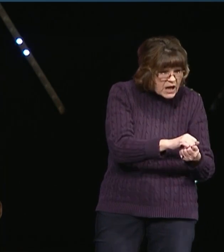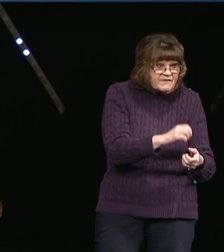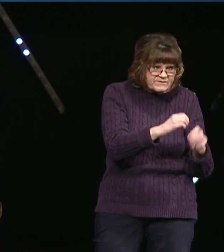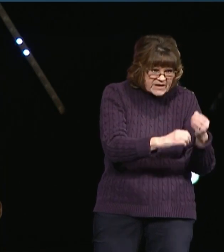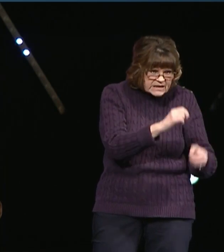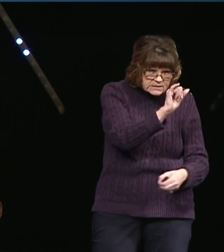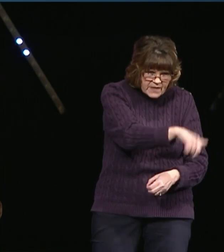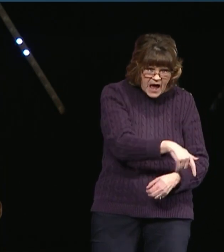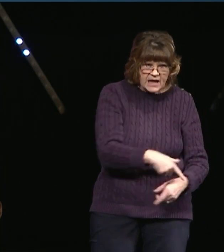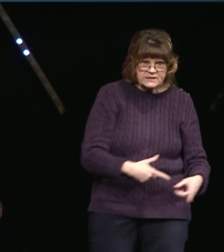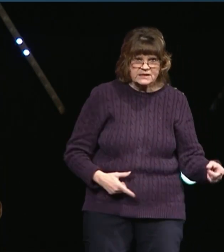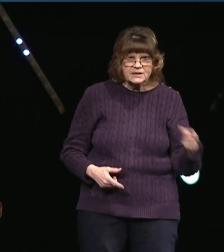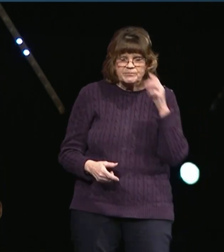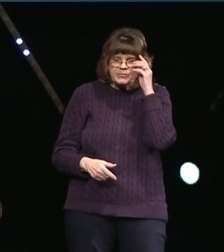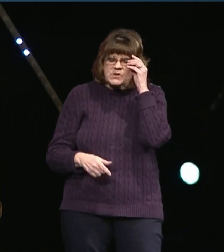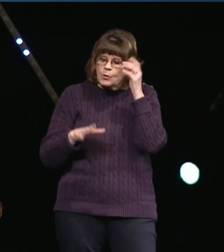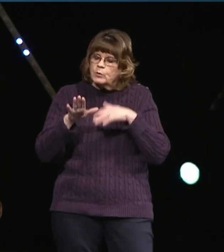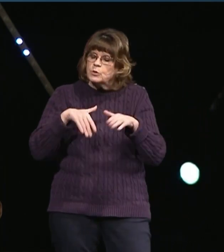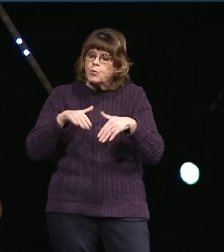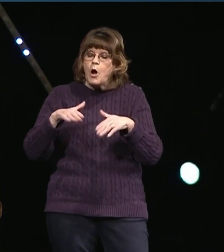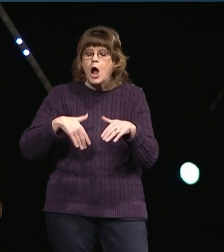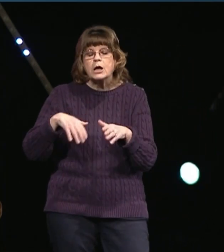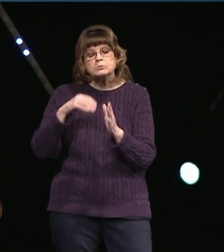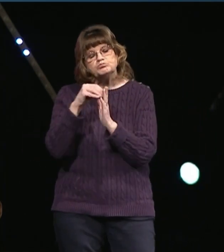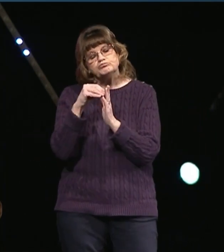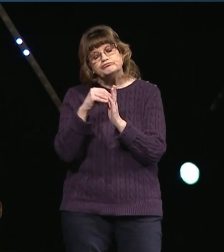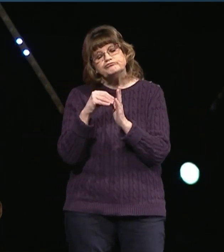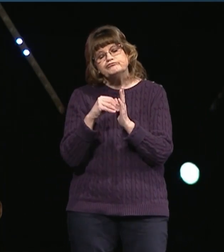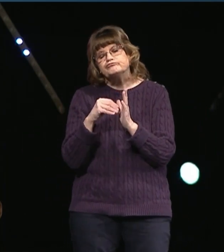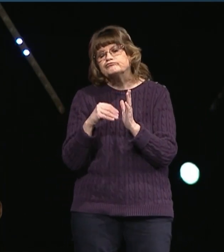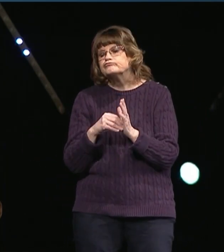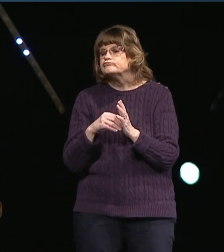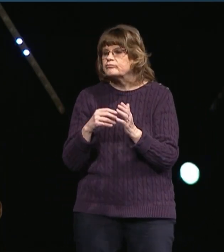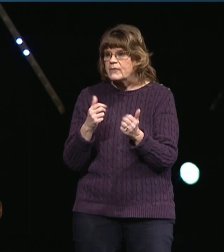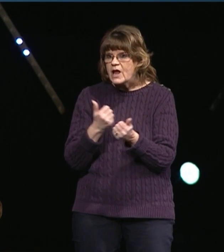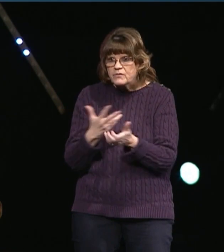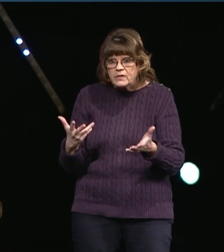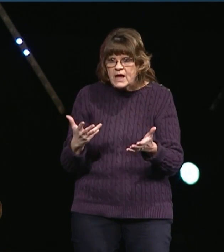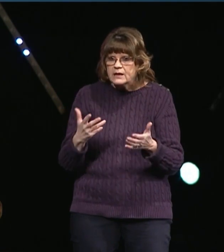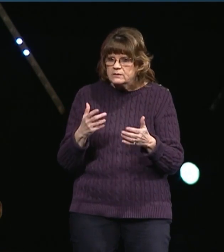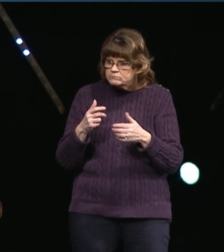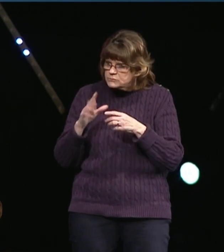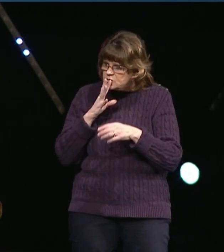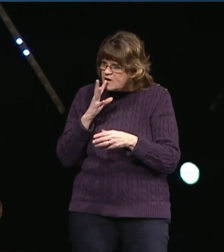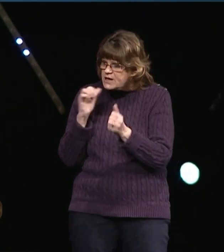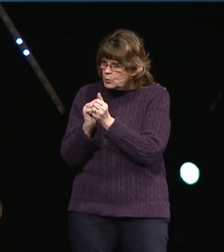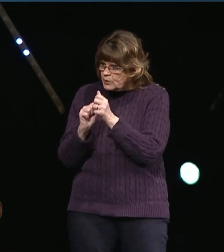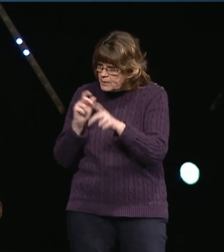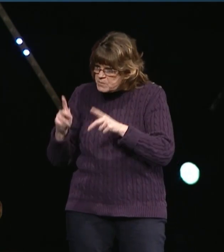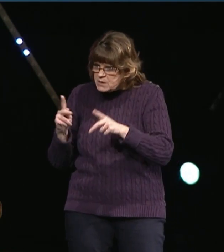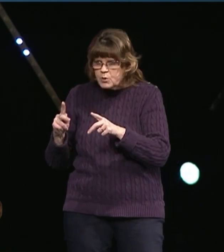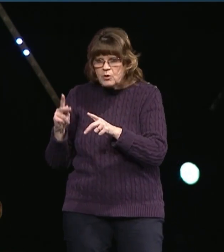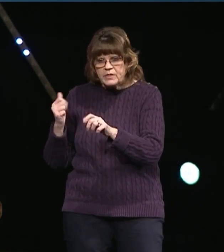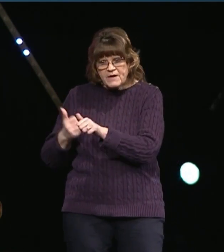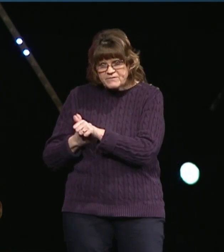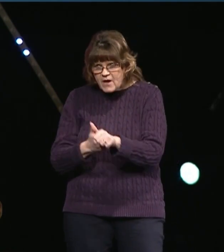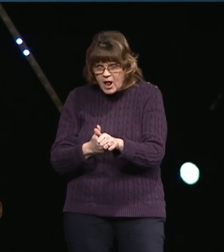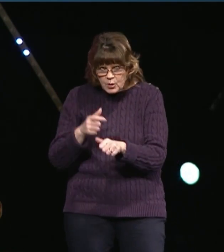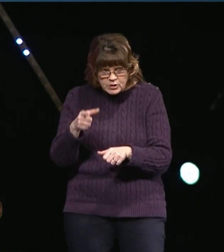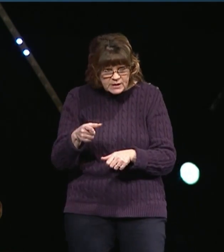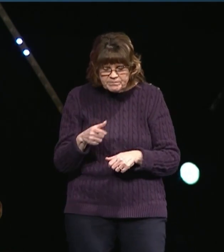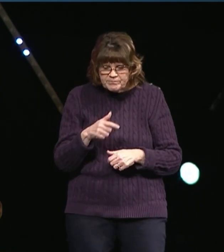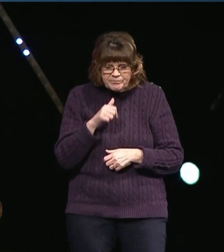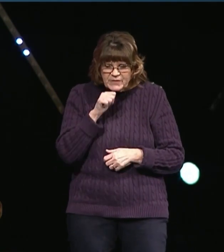that. And he would just walk along, and everything was done with excellence. But just like Cece shared, it wasn't a